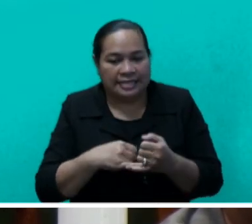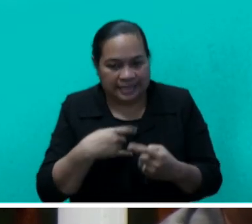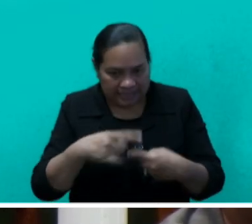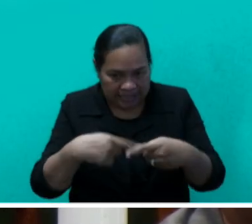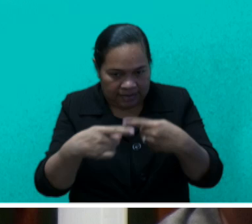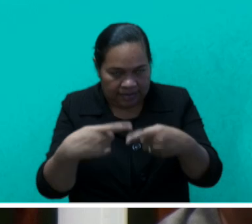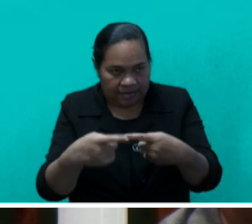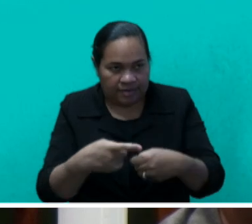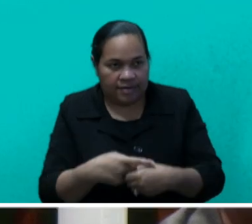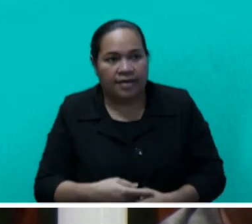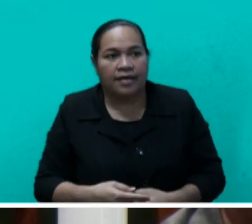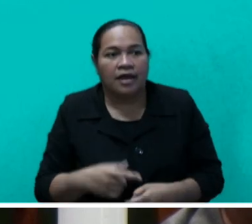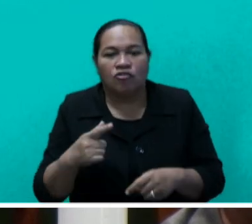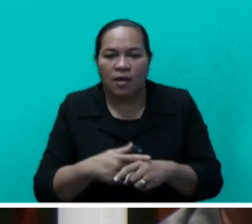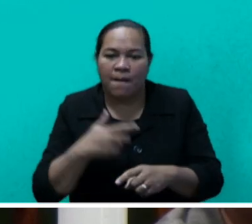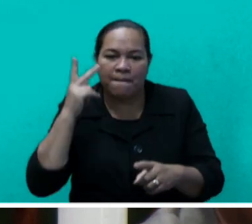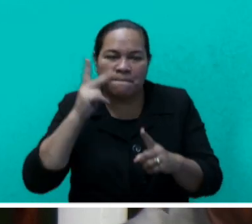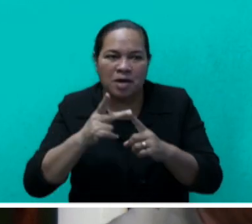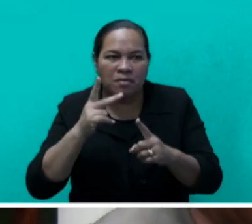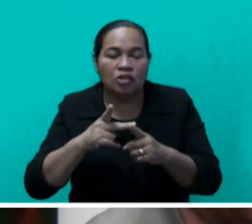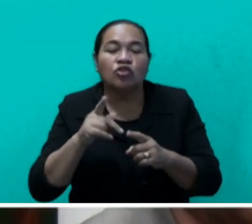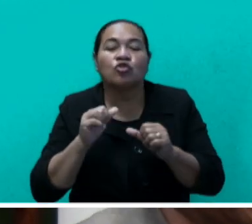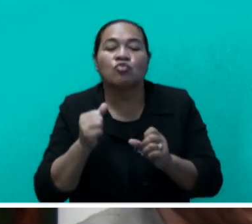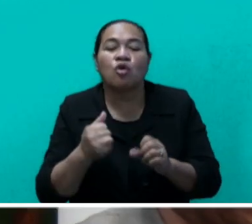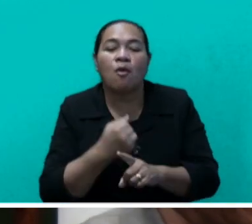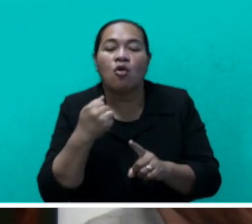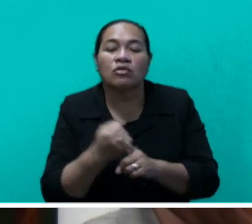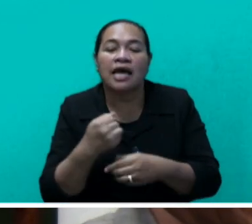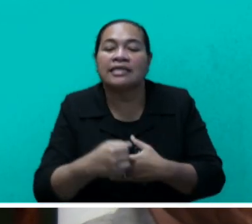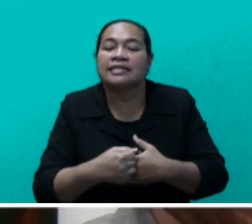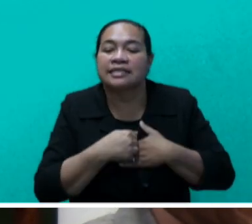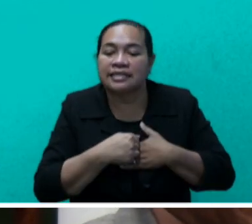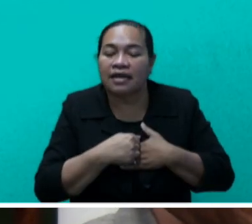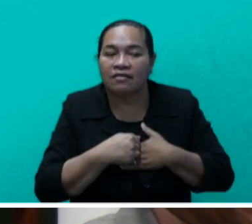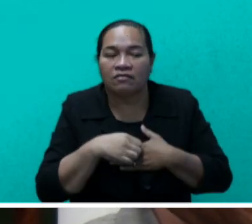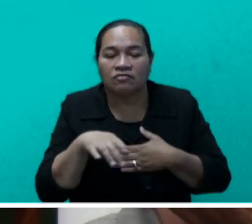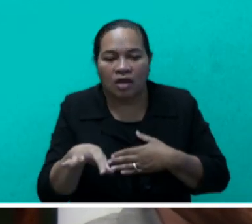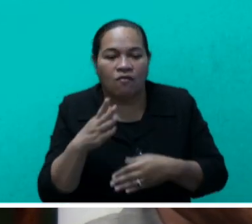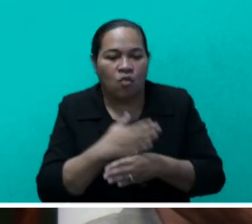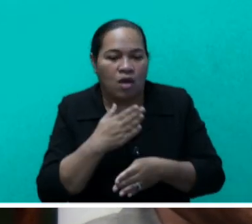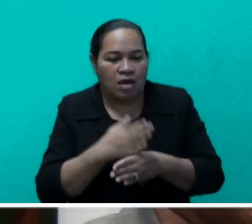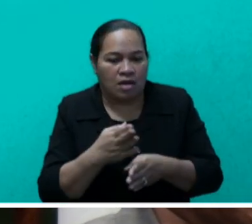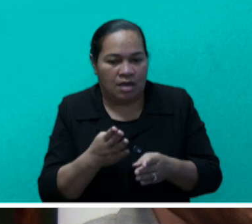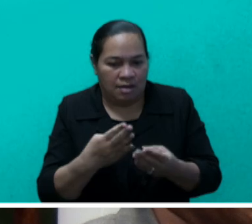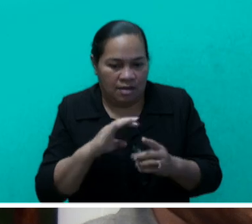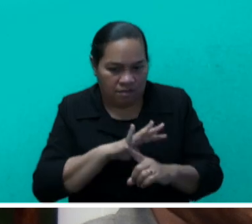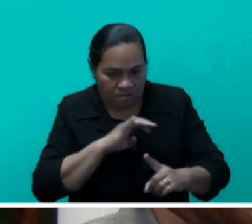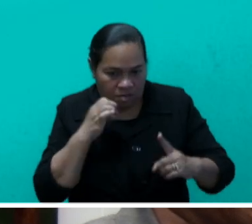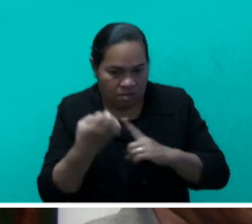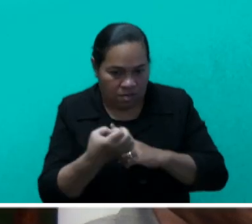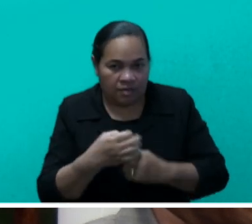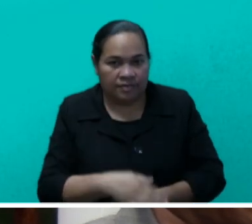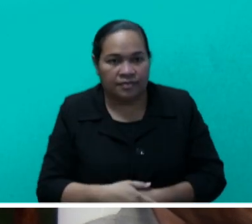fair labour practices, promoting a safe, healthy and supportive work environment for everyone,